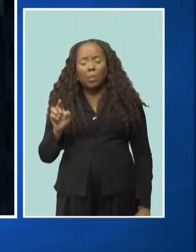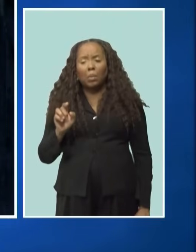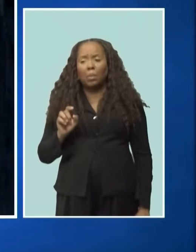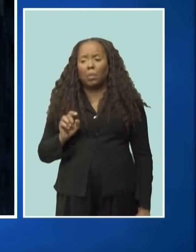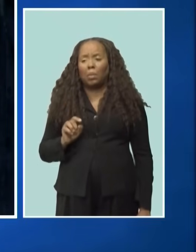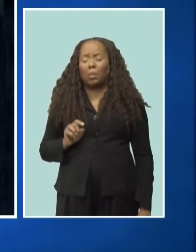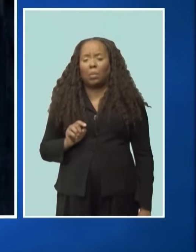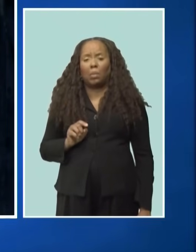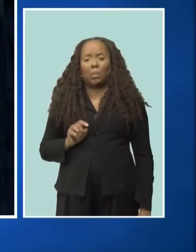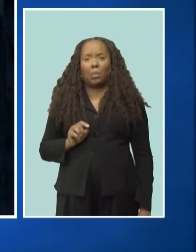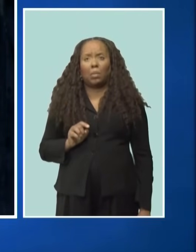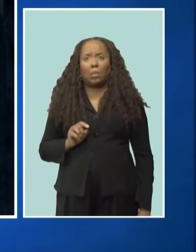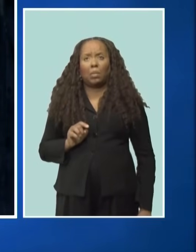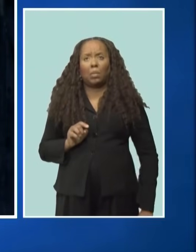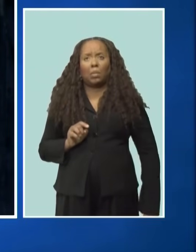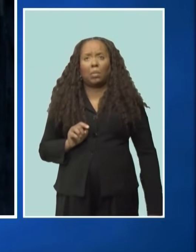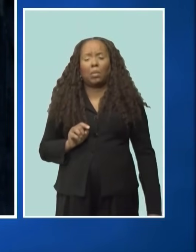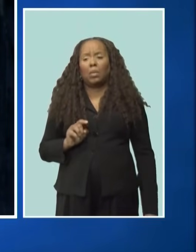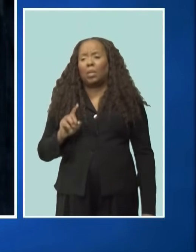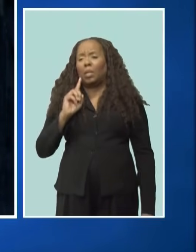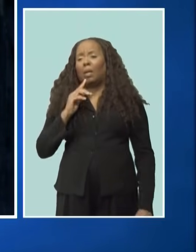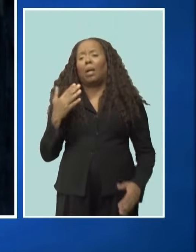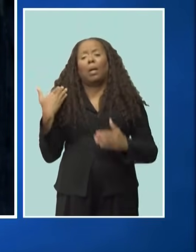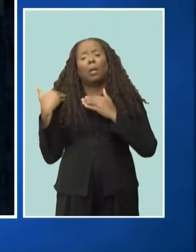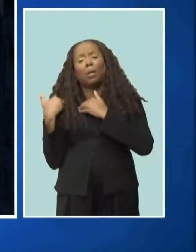to continue to carry a burden